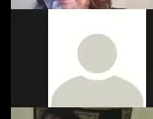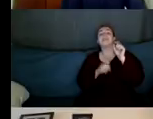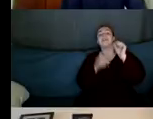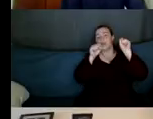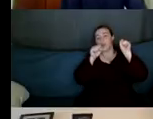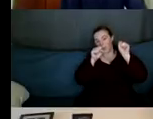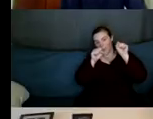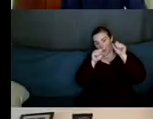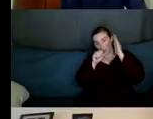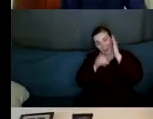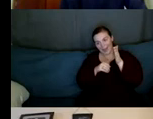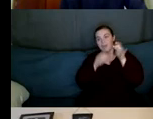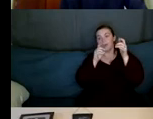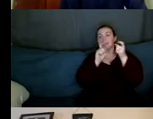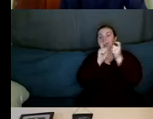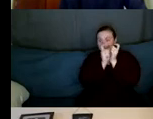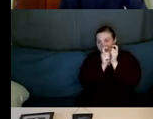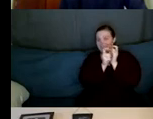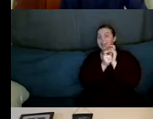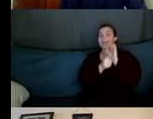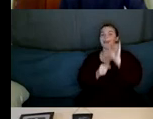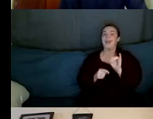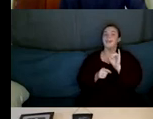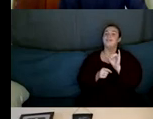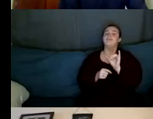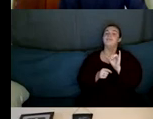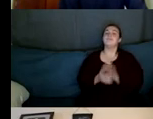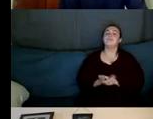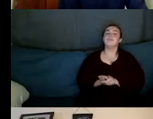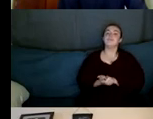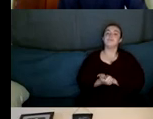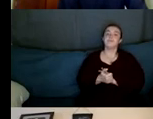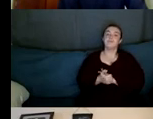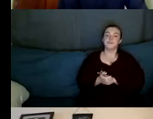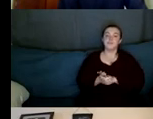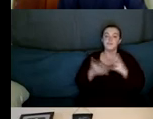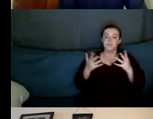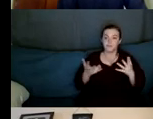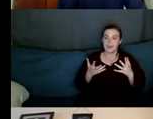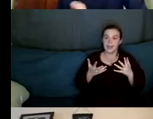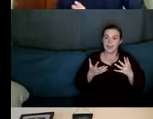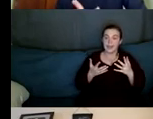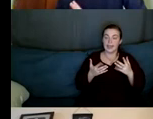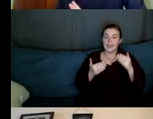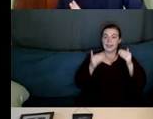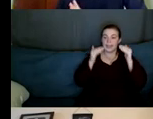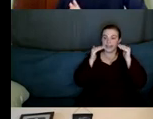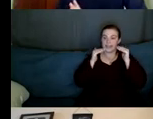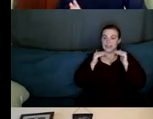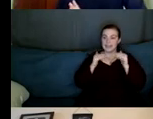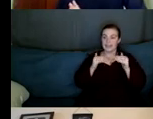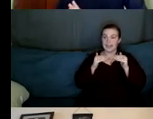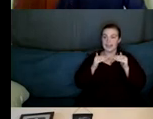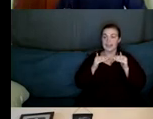and I don't have to put a lot of thought into it. Okay, so the next tech